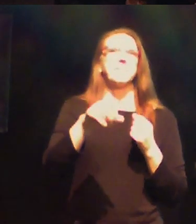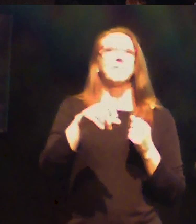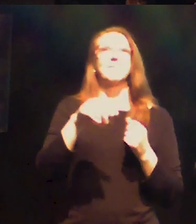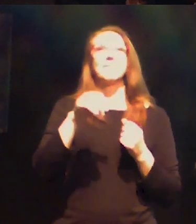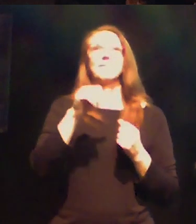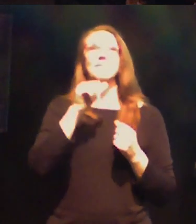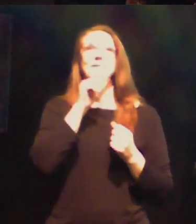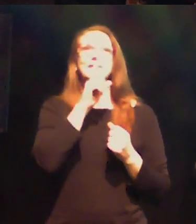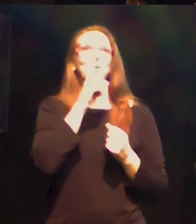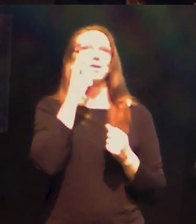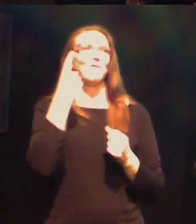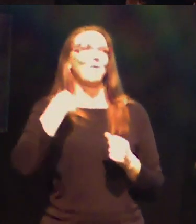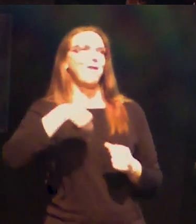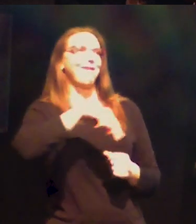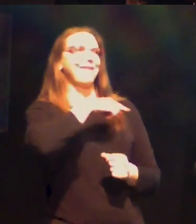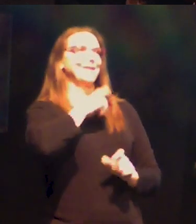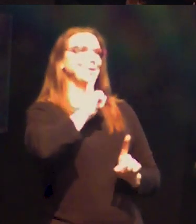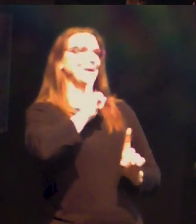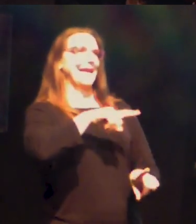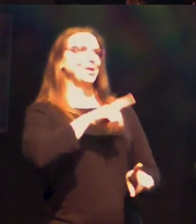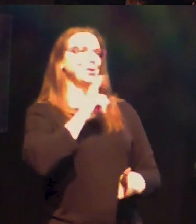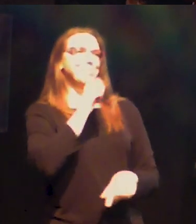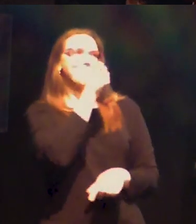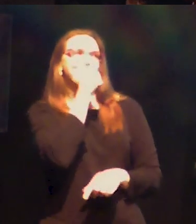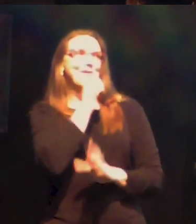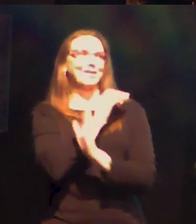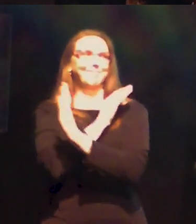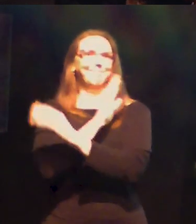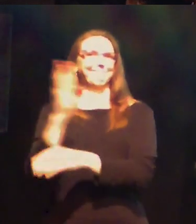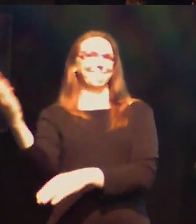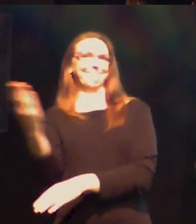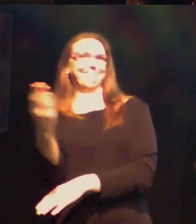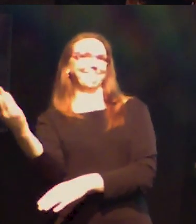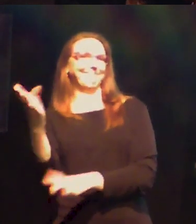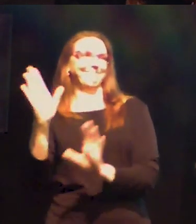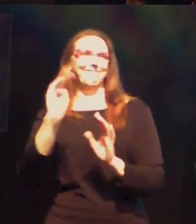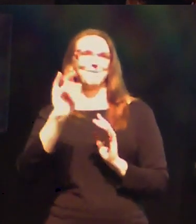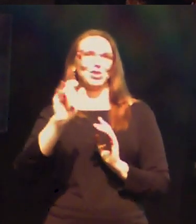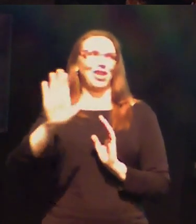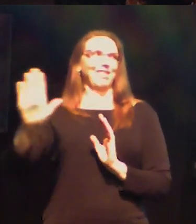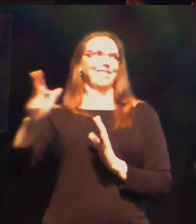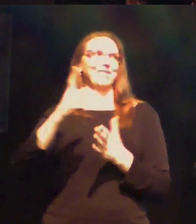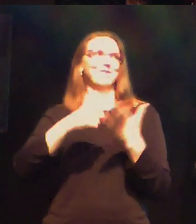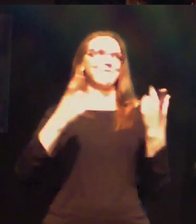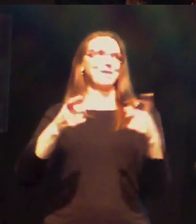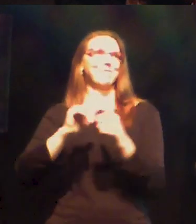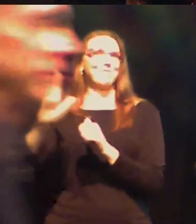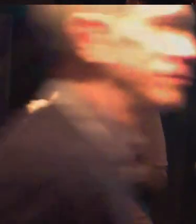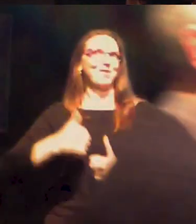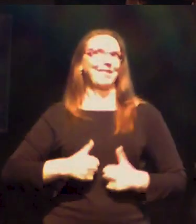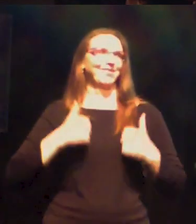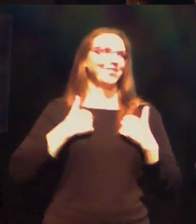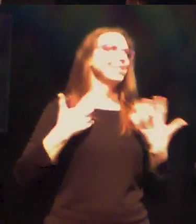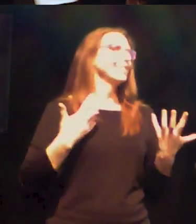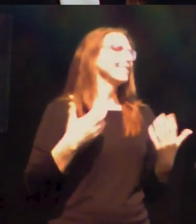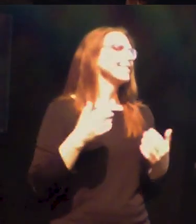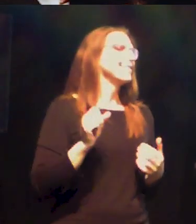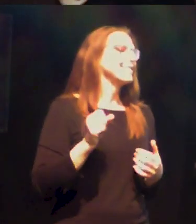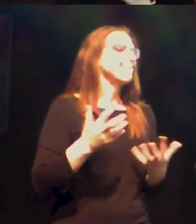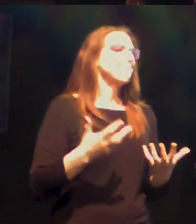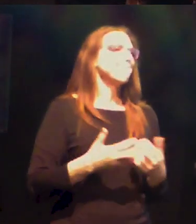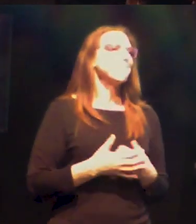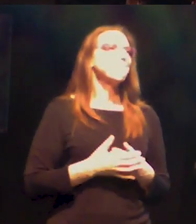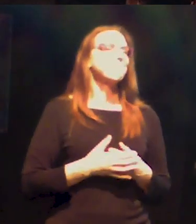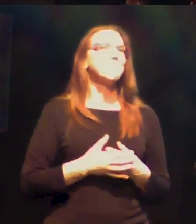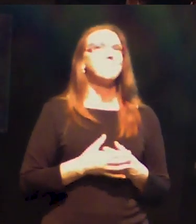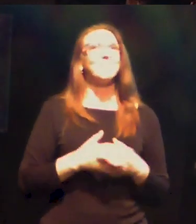not really for us to answer because it's private. More with where Michelle's at and what's going on in her life. But yeah,